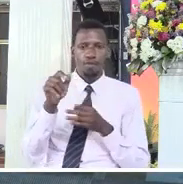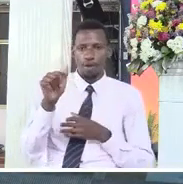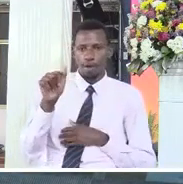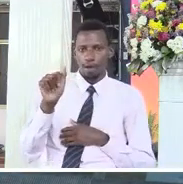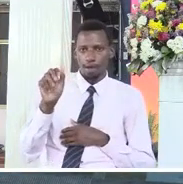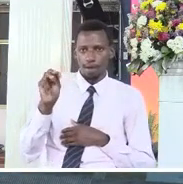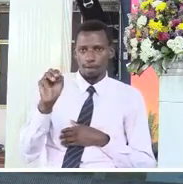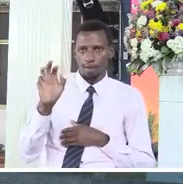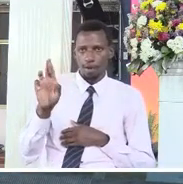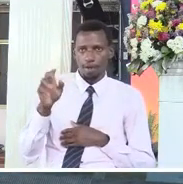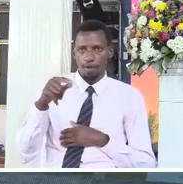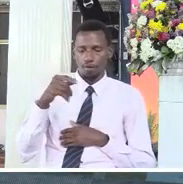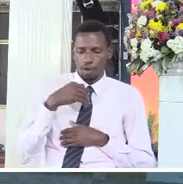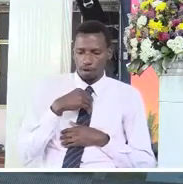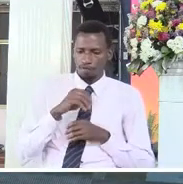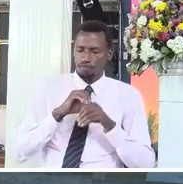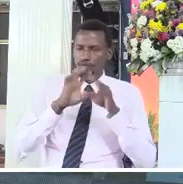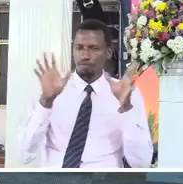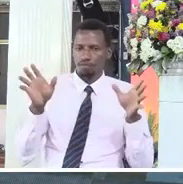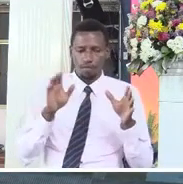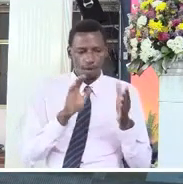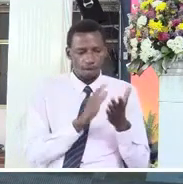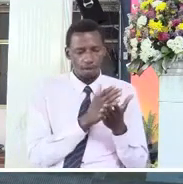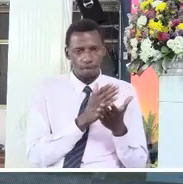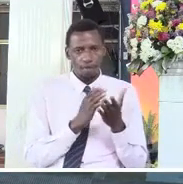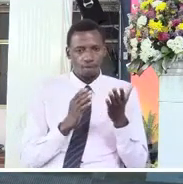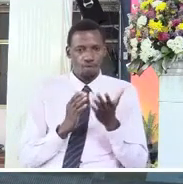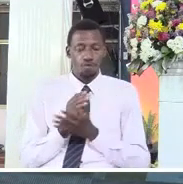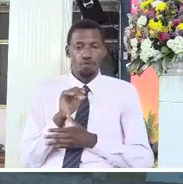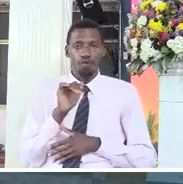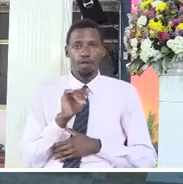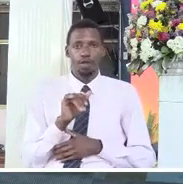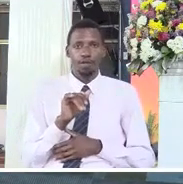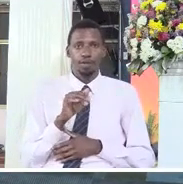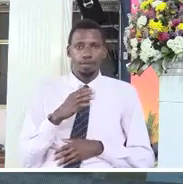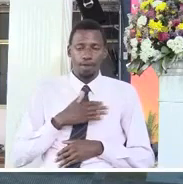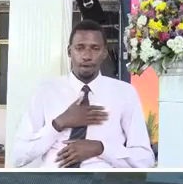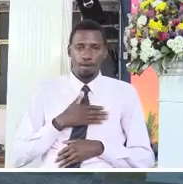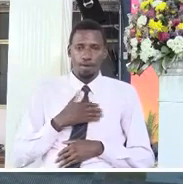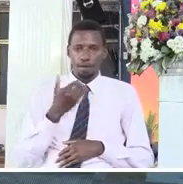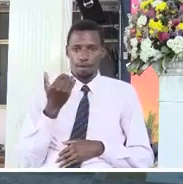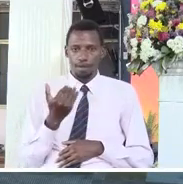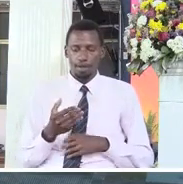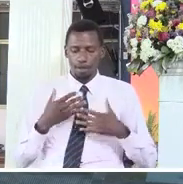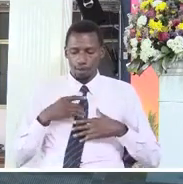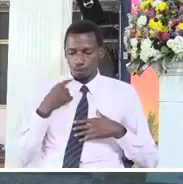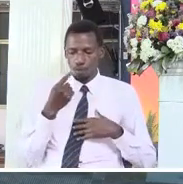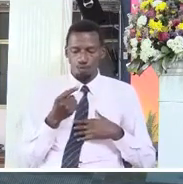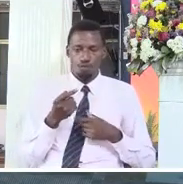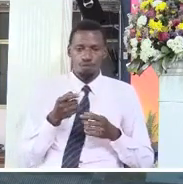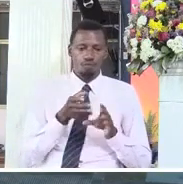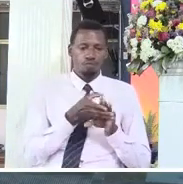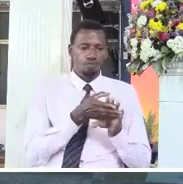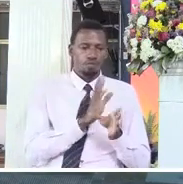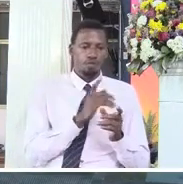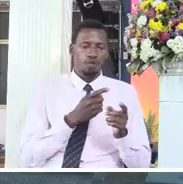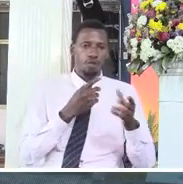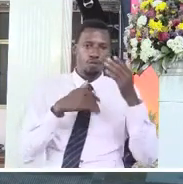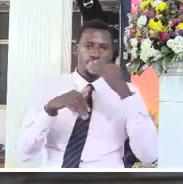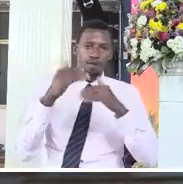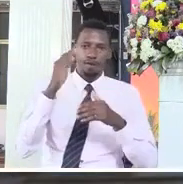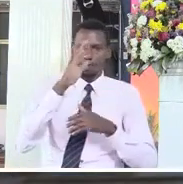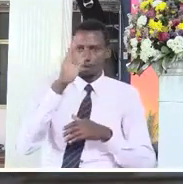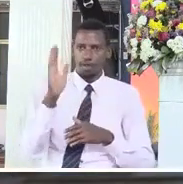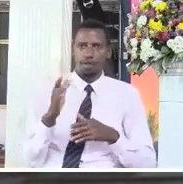Relation, we have a defined department. Through that, our young people who are coming from the universities will never